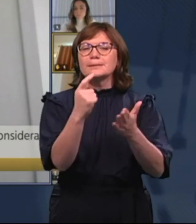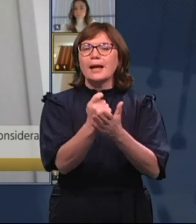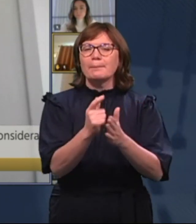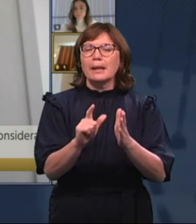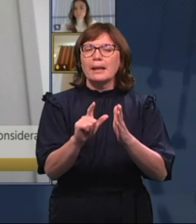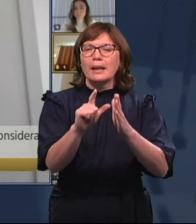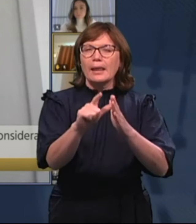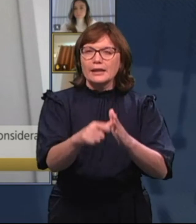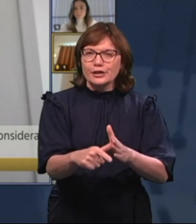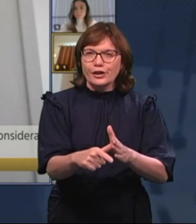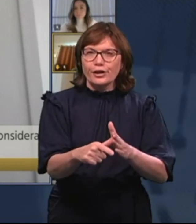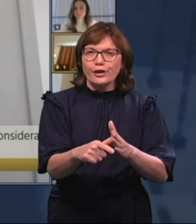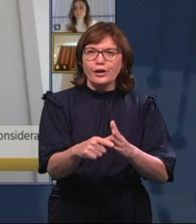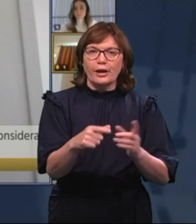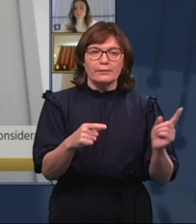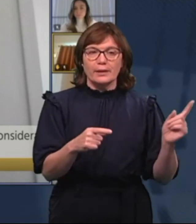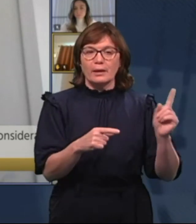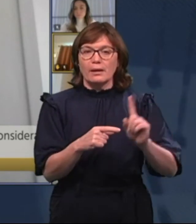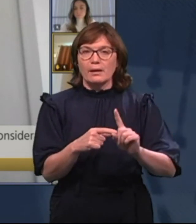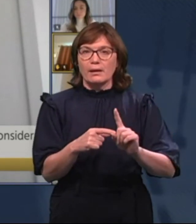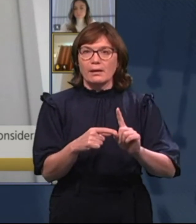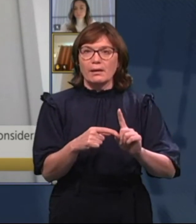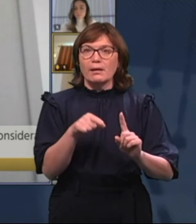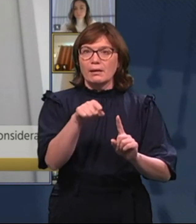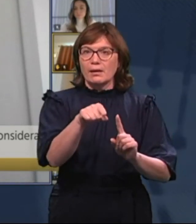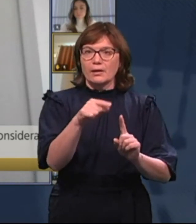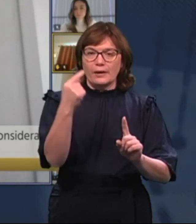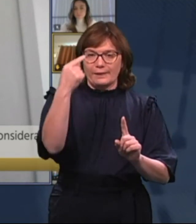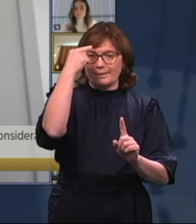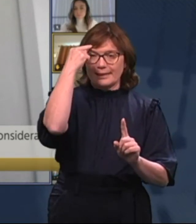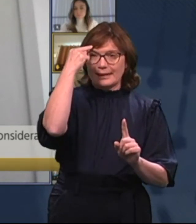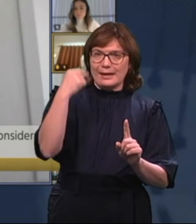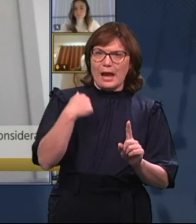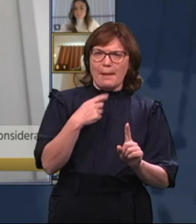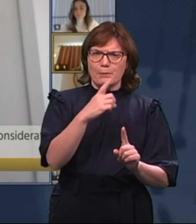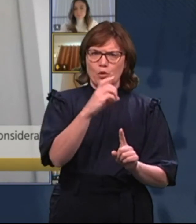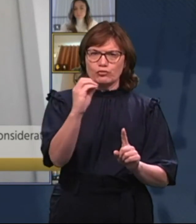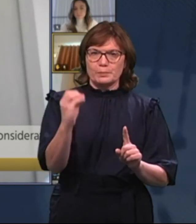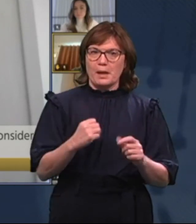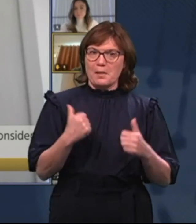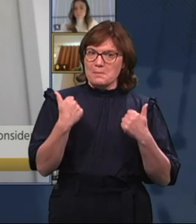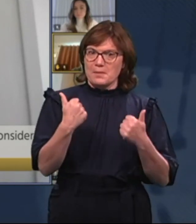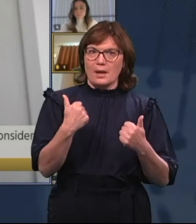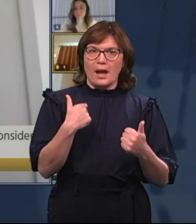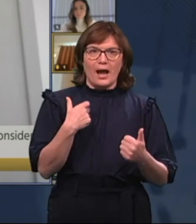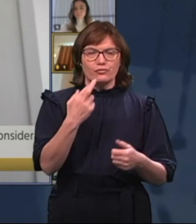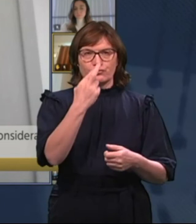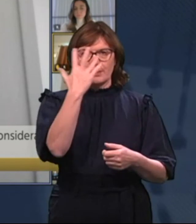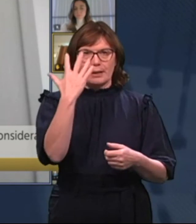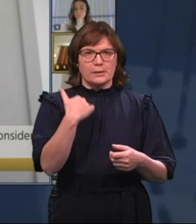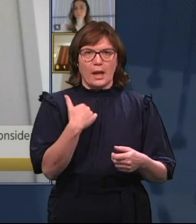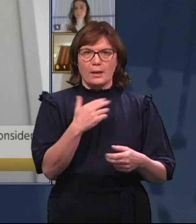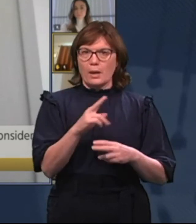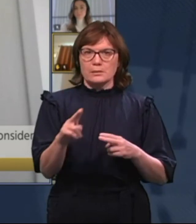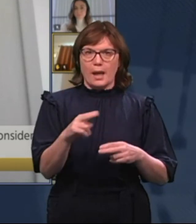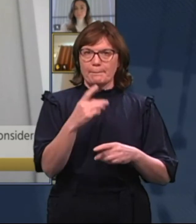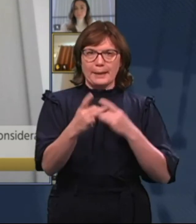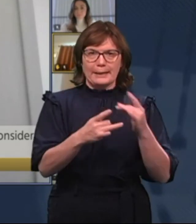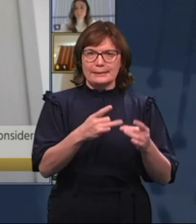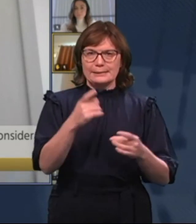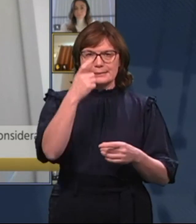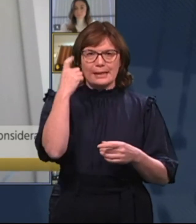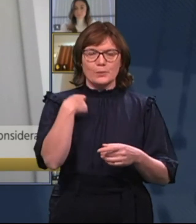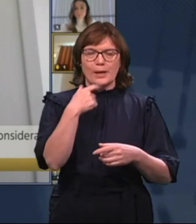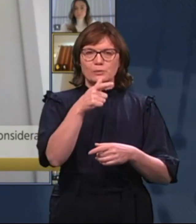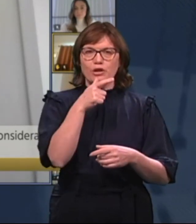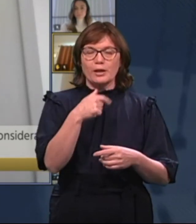beginning to get better and you realise that you thought you were 100% and you were completely doolally, like I wasn't making any sense, but in my head I was making